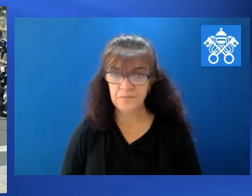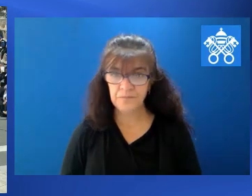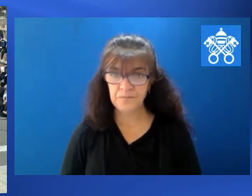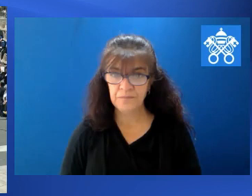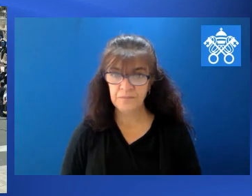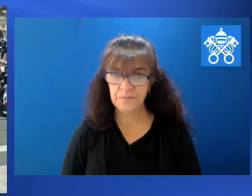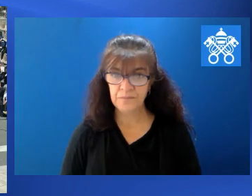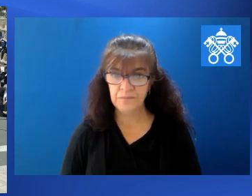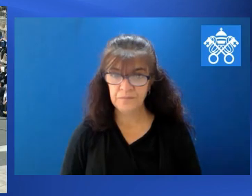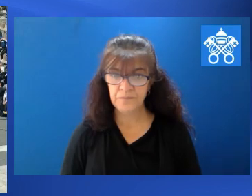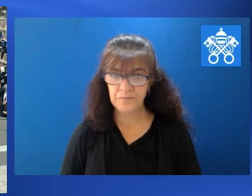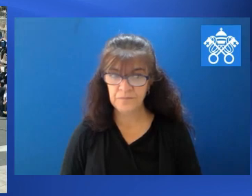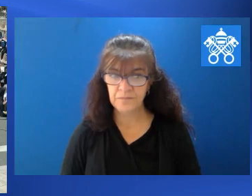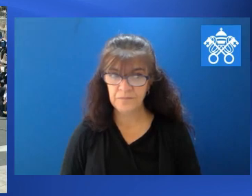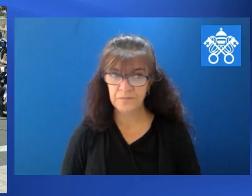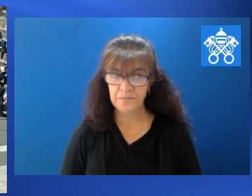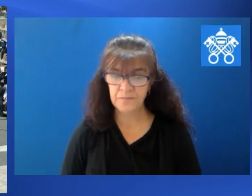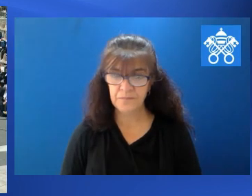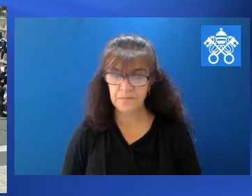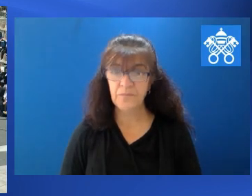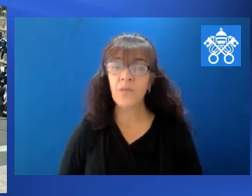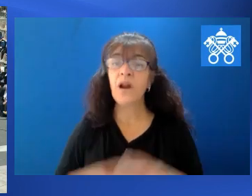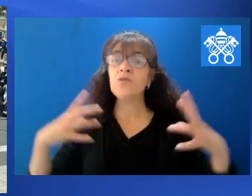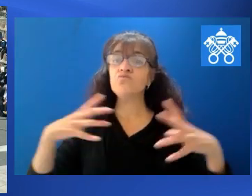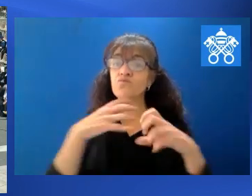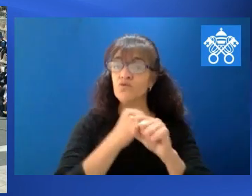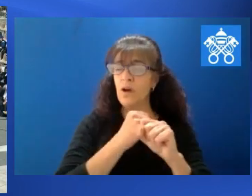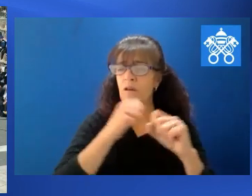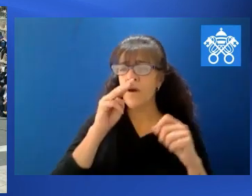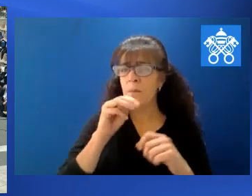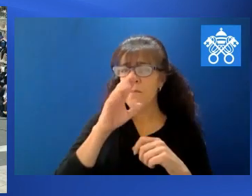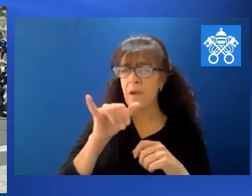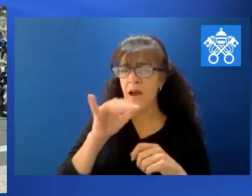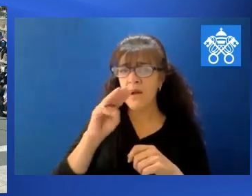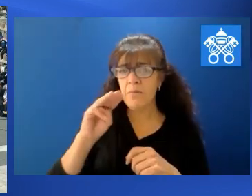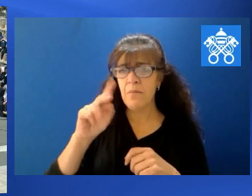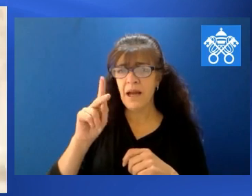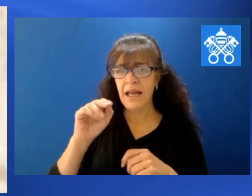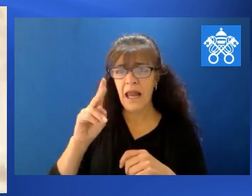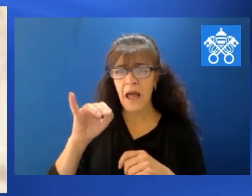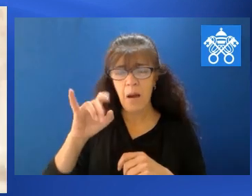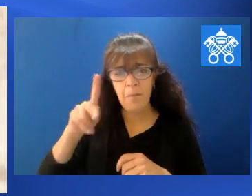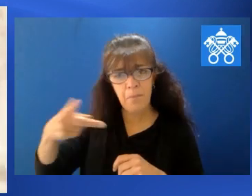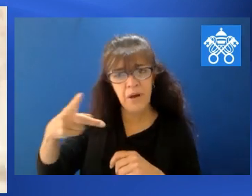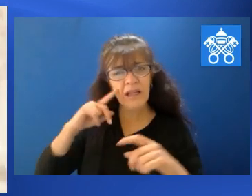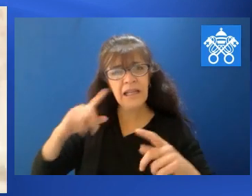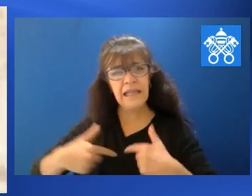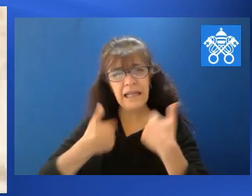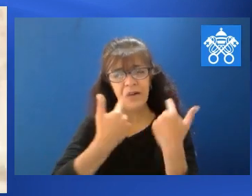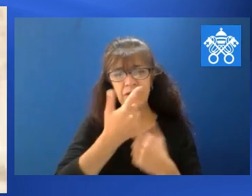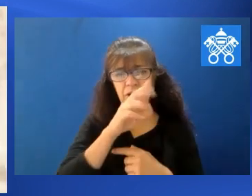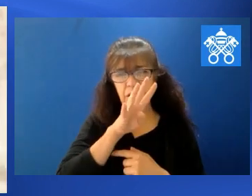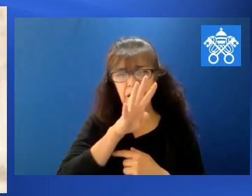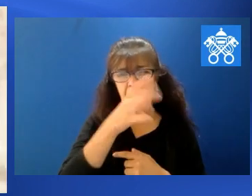o gorliwości... So just to recap a little bit about St. Mary McKillop. She lived from 1842 to 1909. She was